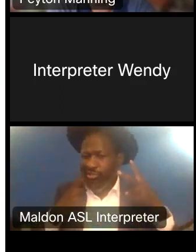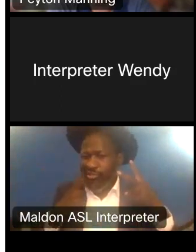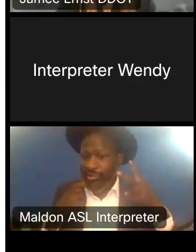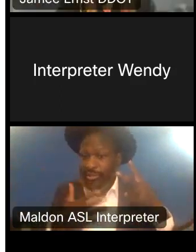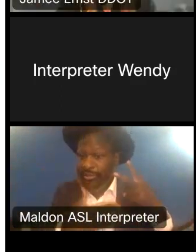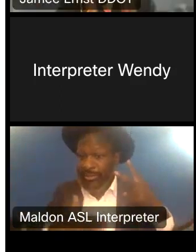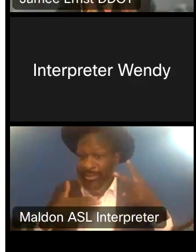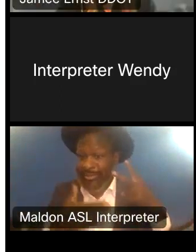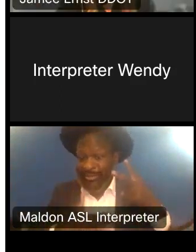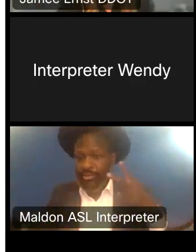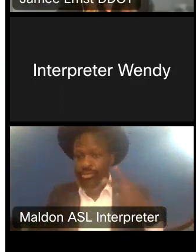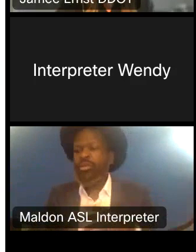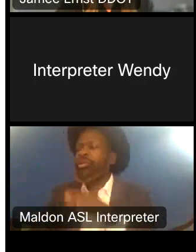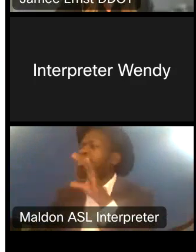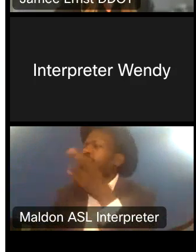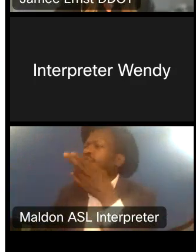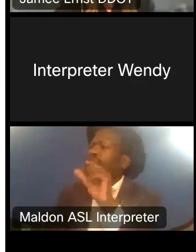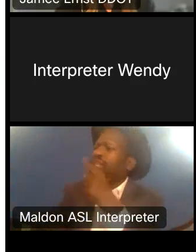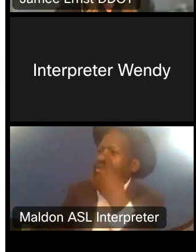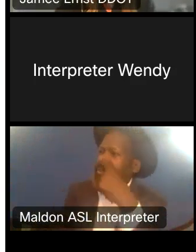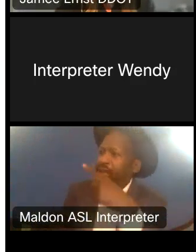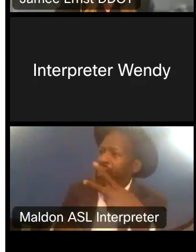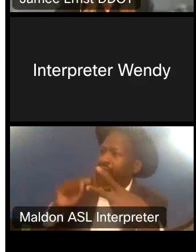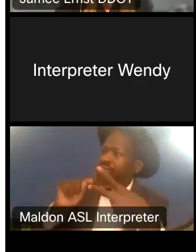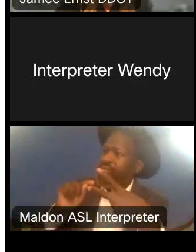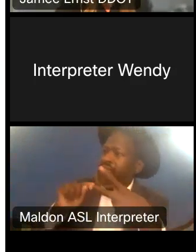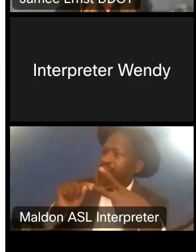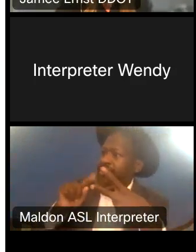Chris, could you answer that second question for Carolyn?